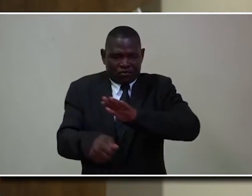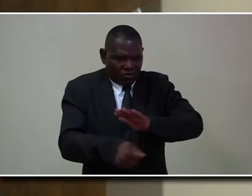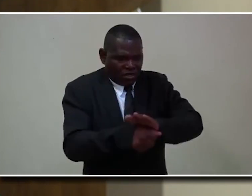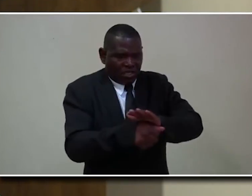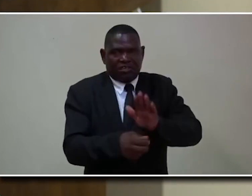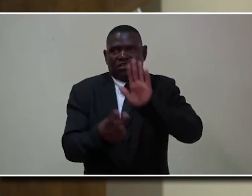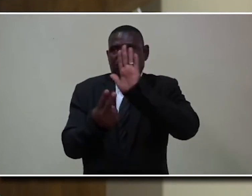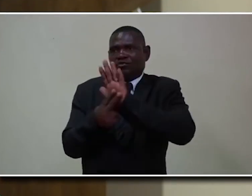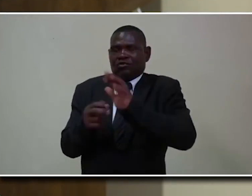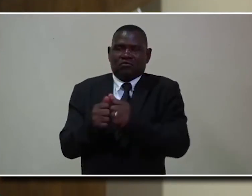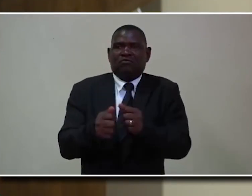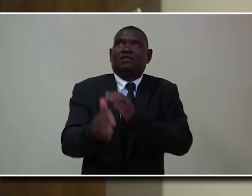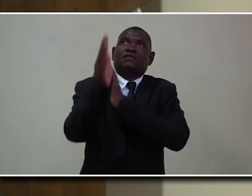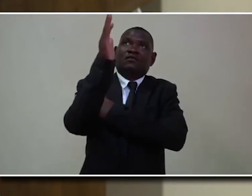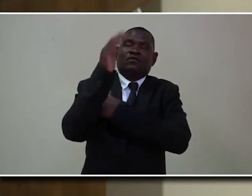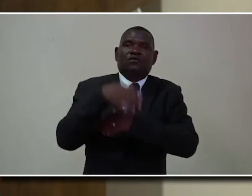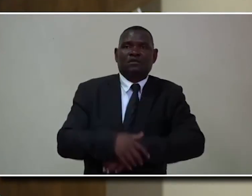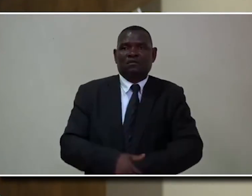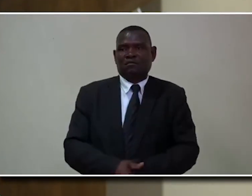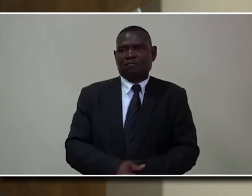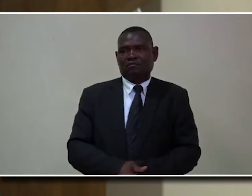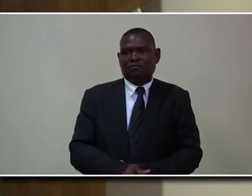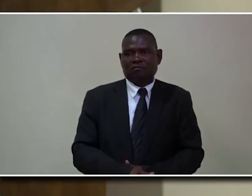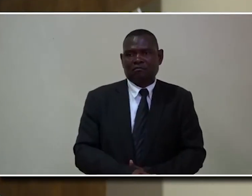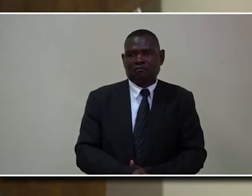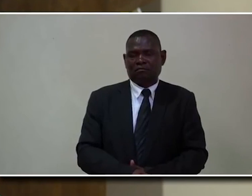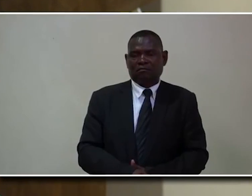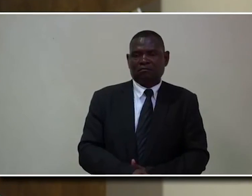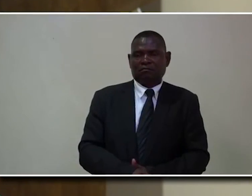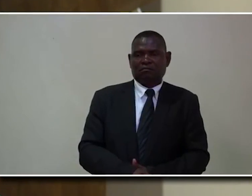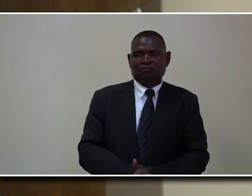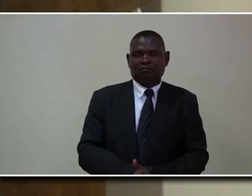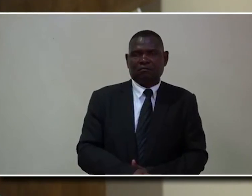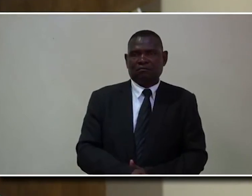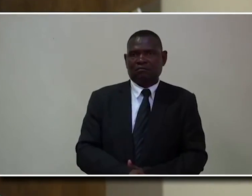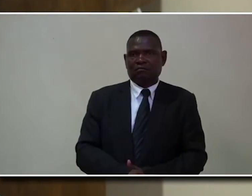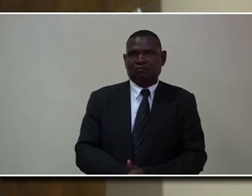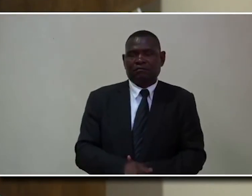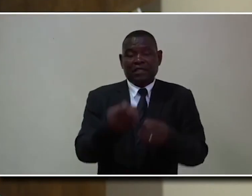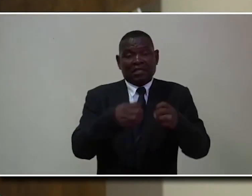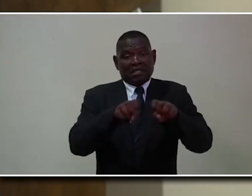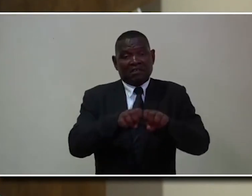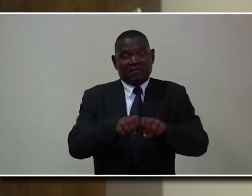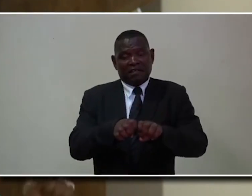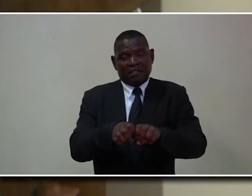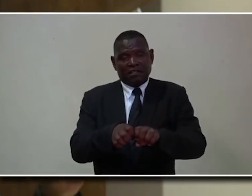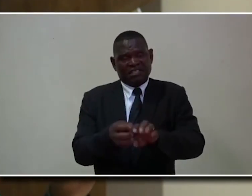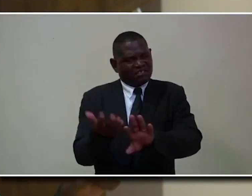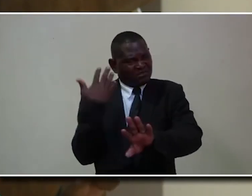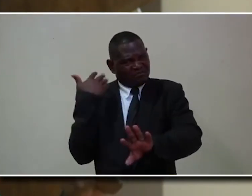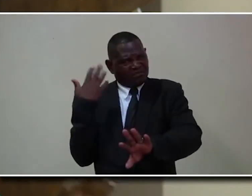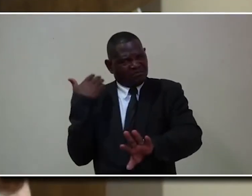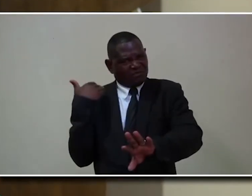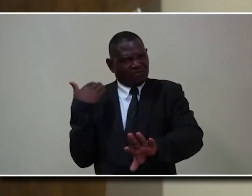stinga chite sopano kabisa bisa chifukwa iye adziwa zose. And even before we sin, he knows that we are going to